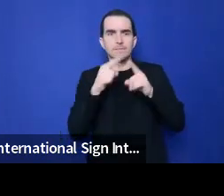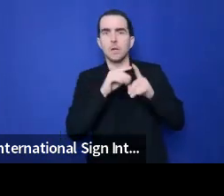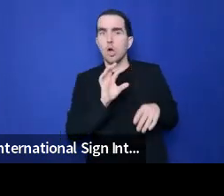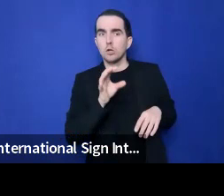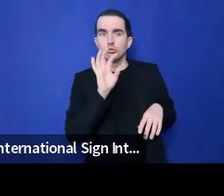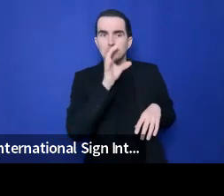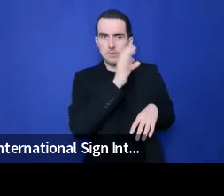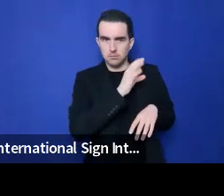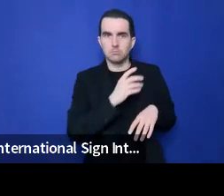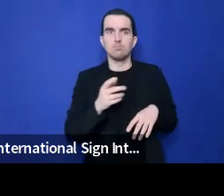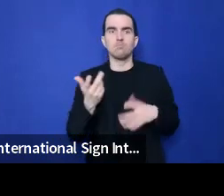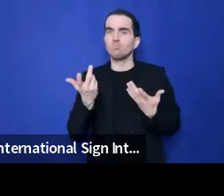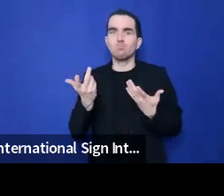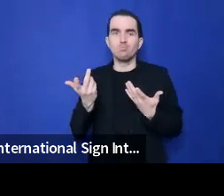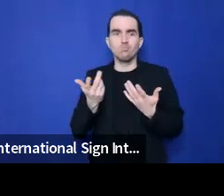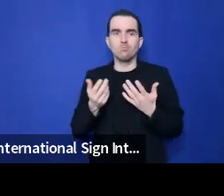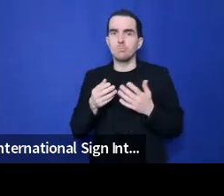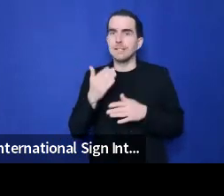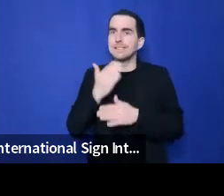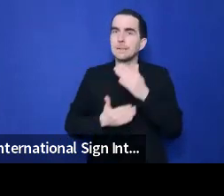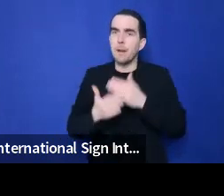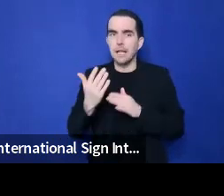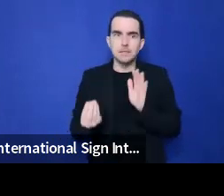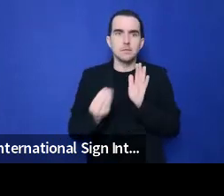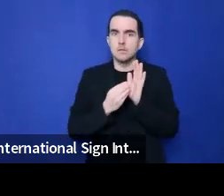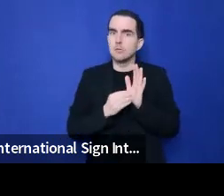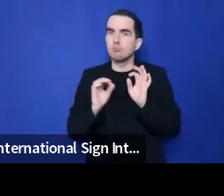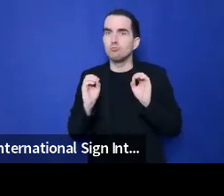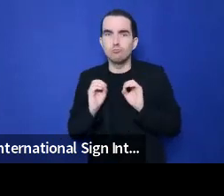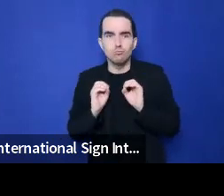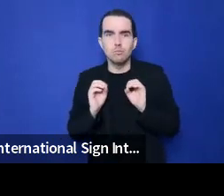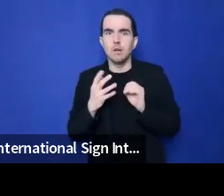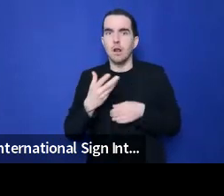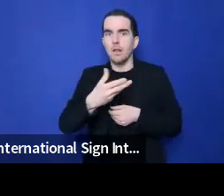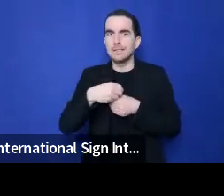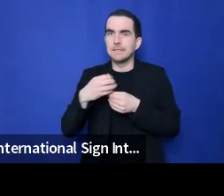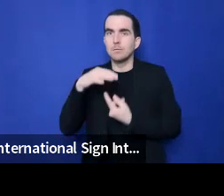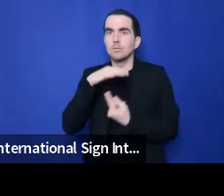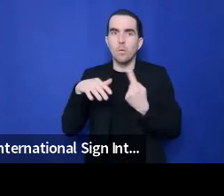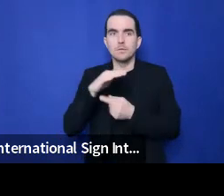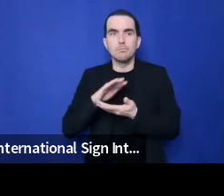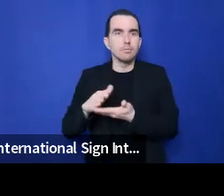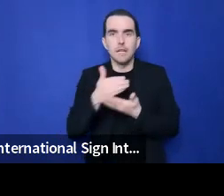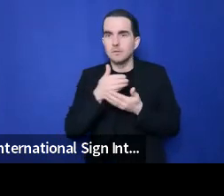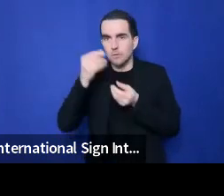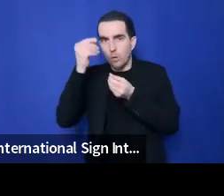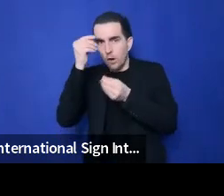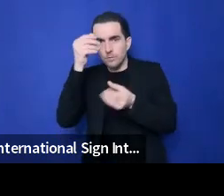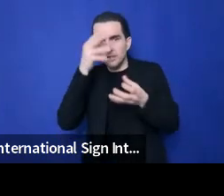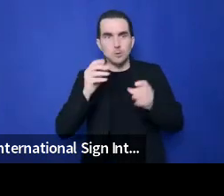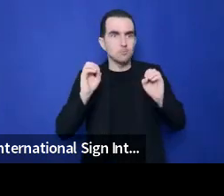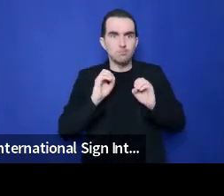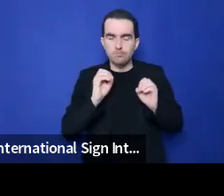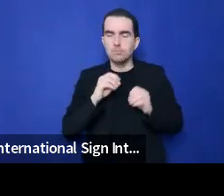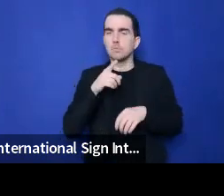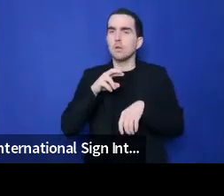assessment in the middle of crisis. And this has prevented horizontal expansion of support to persons with disabilities.